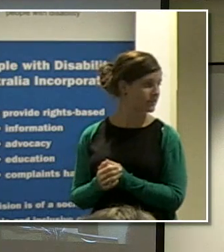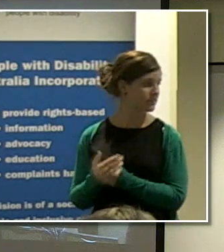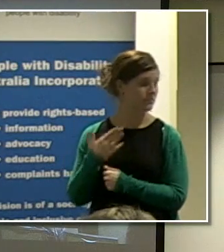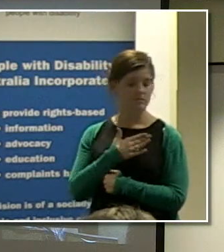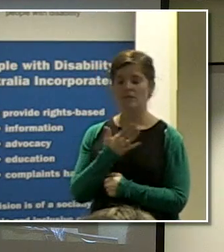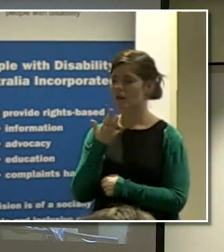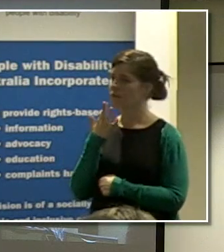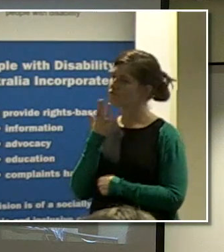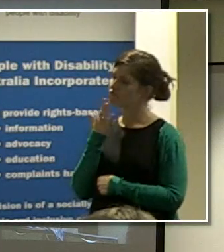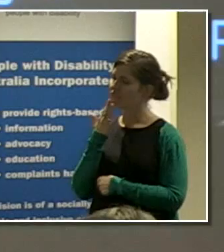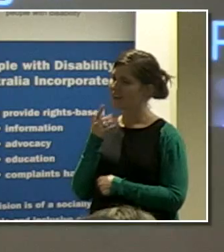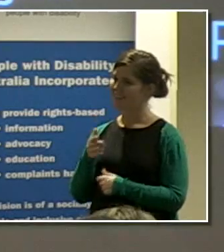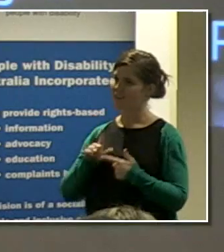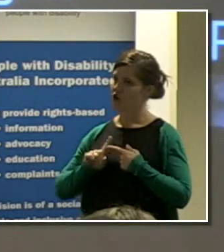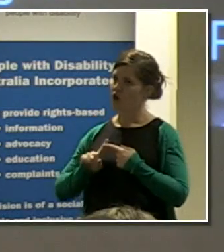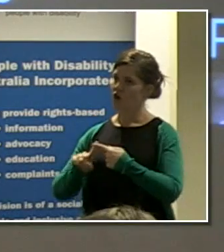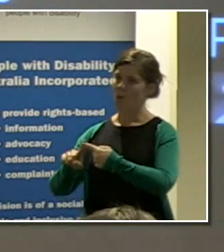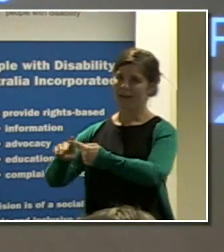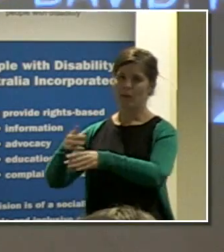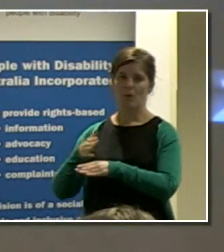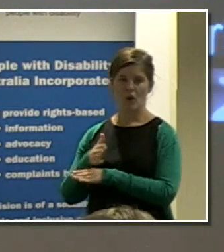Pricing's an ongoing piece of work.